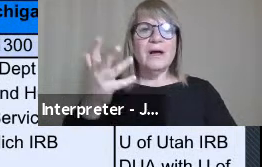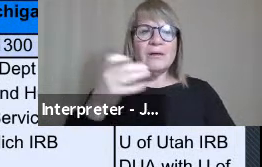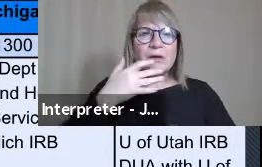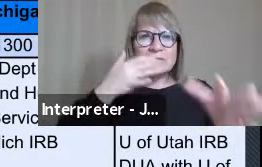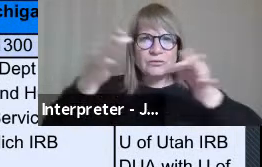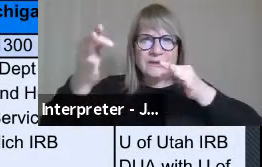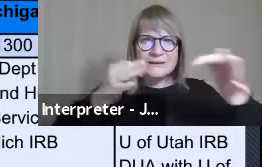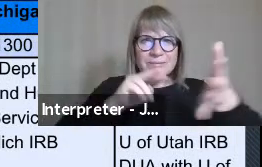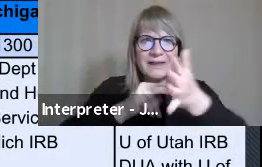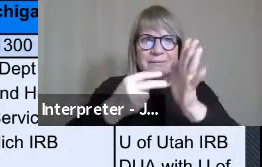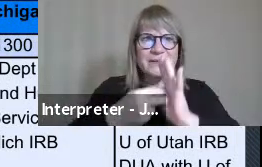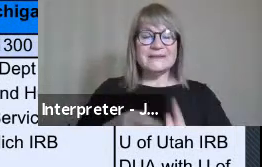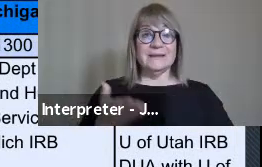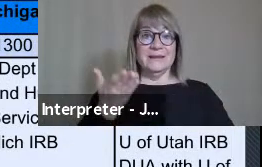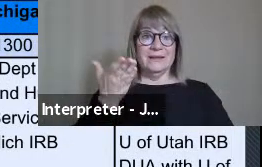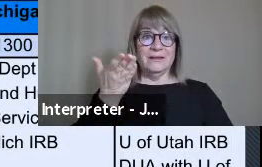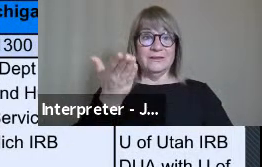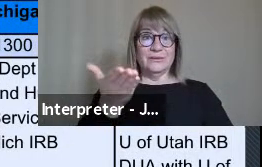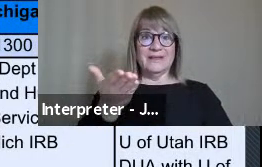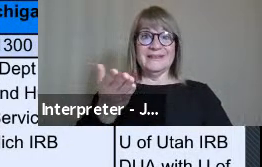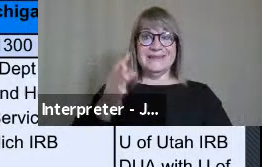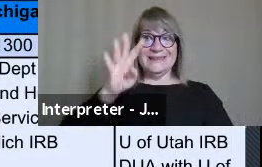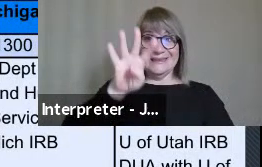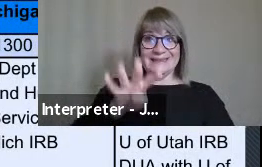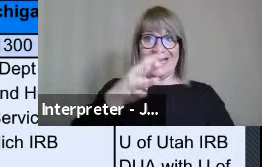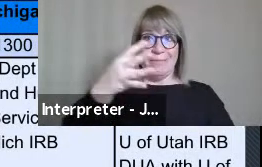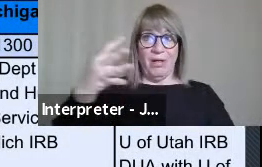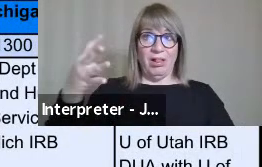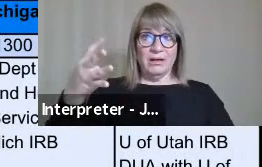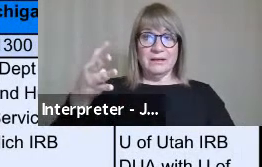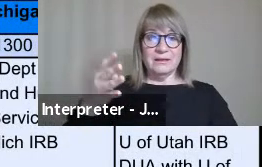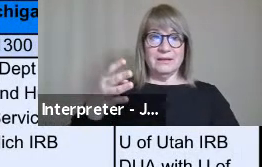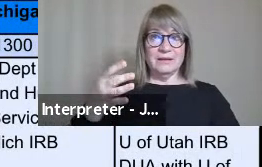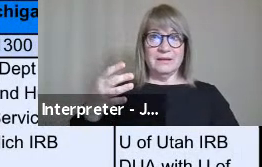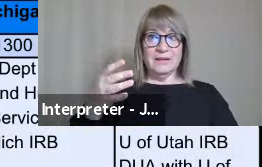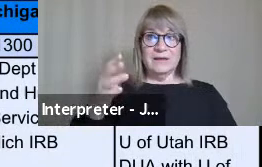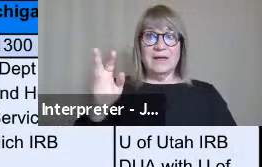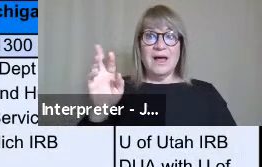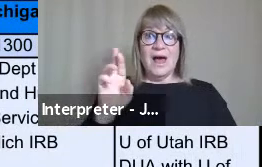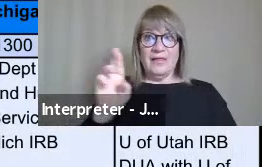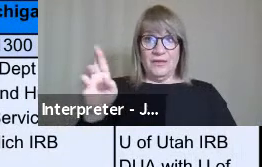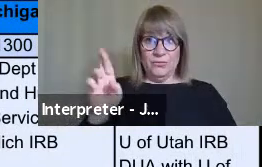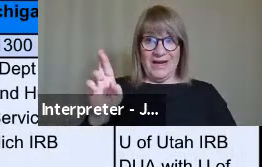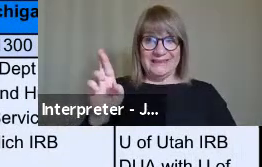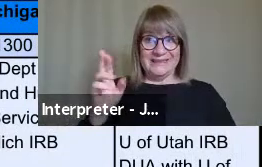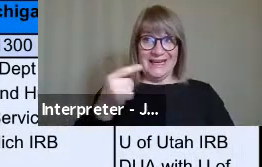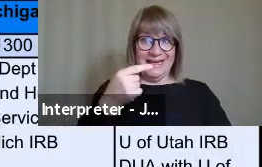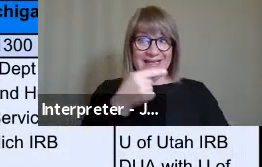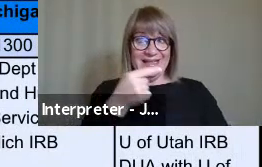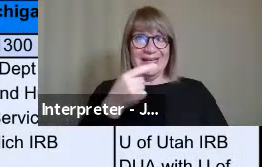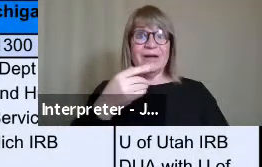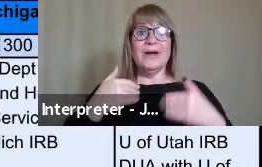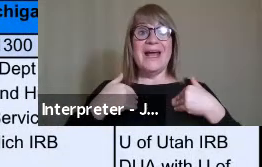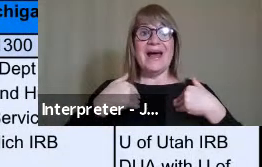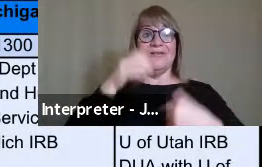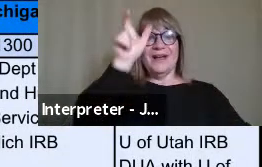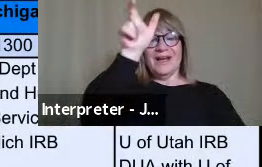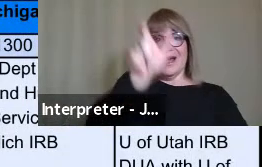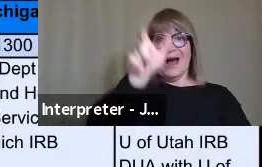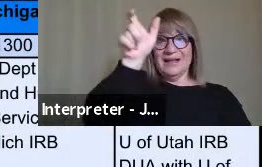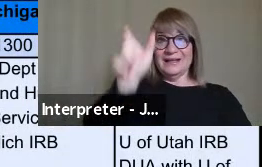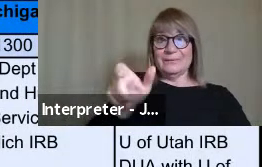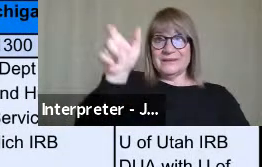it um so what you'll see here is a table on the right side of the table there's columns for each of the five states that our lab